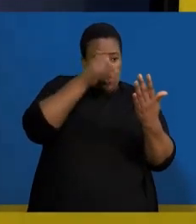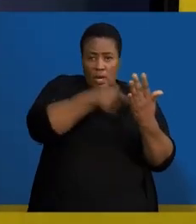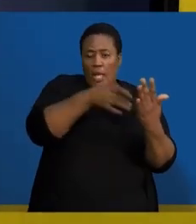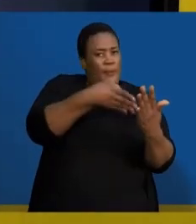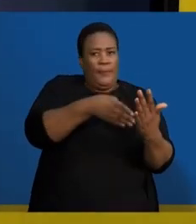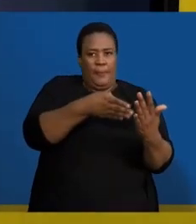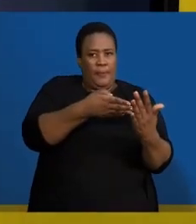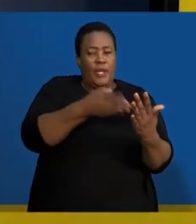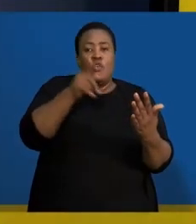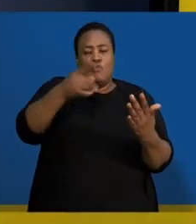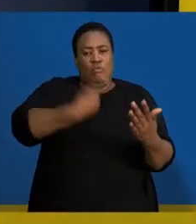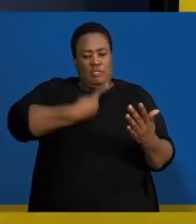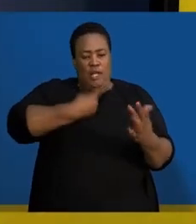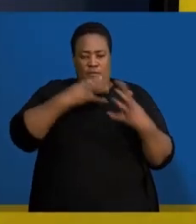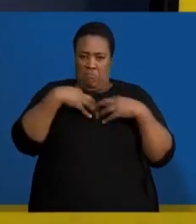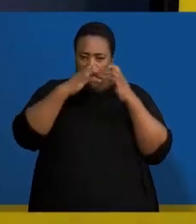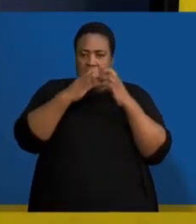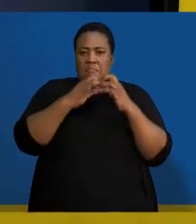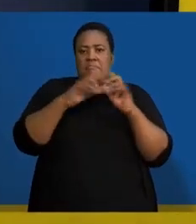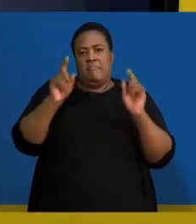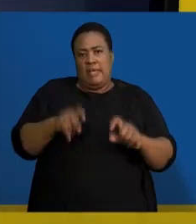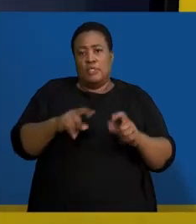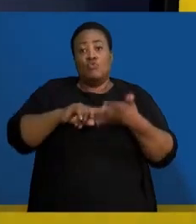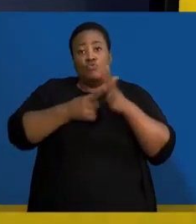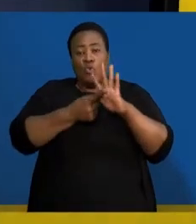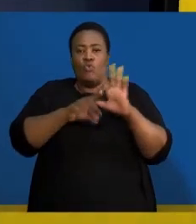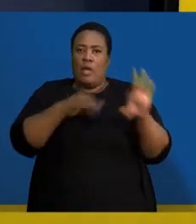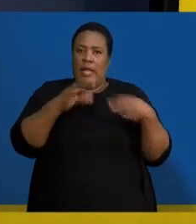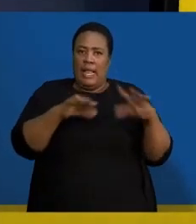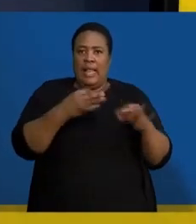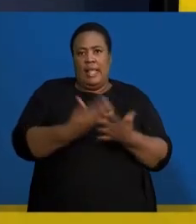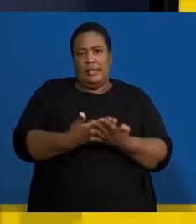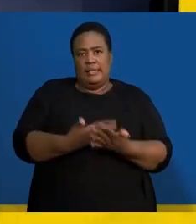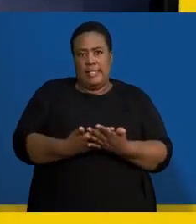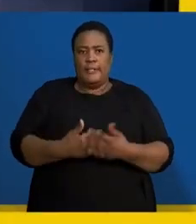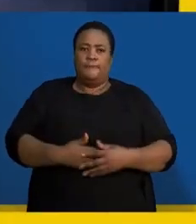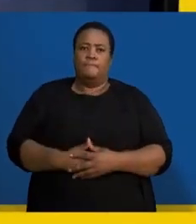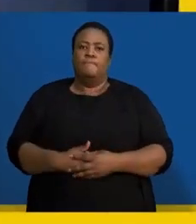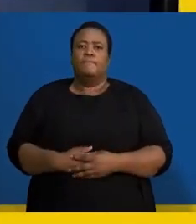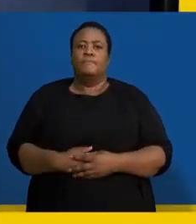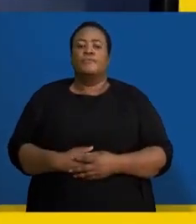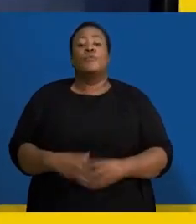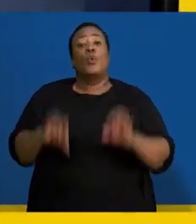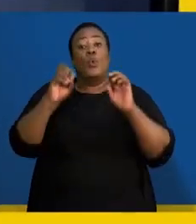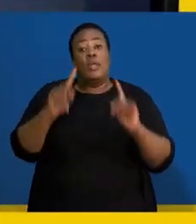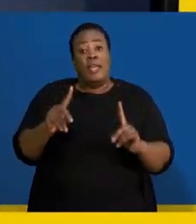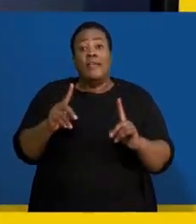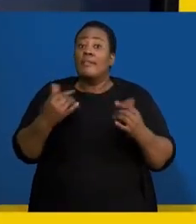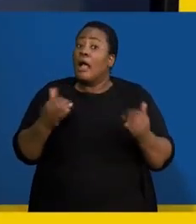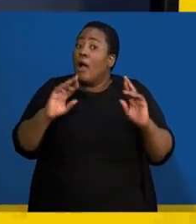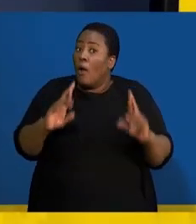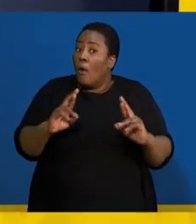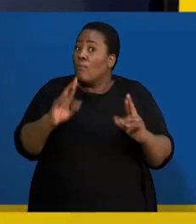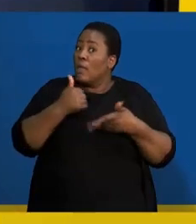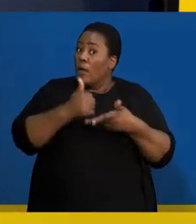with these to show that you are able to analyze the source. Okay, guys, I hope that helped